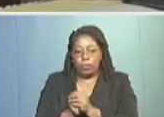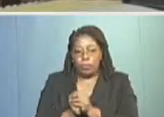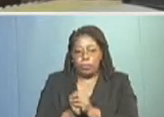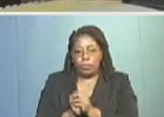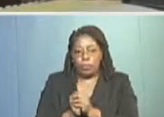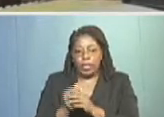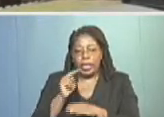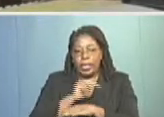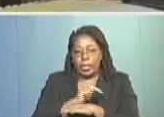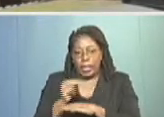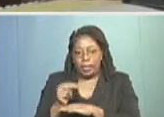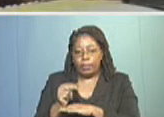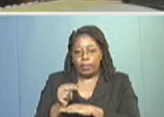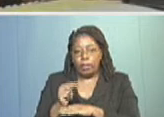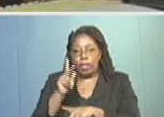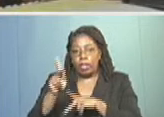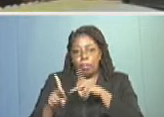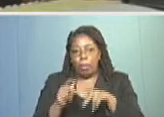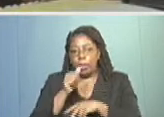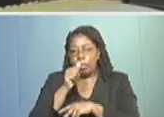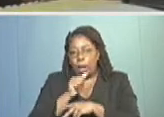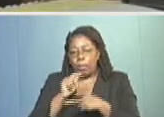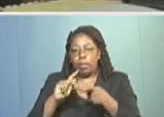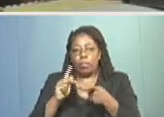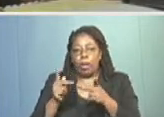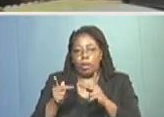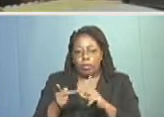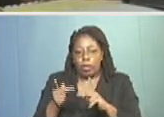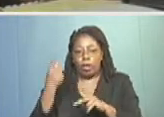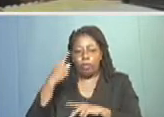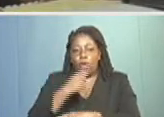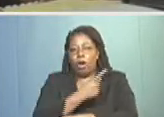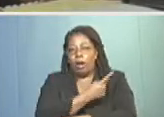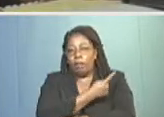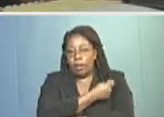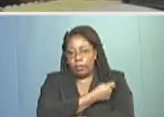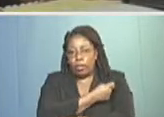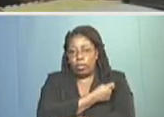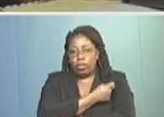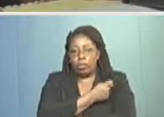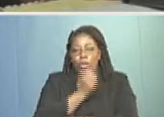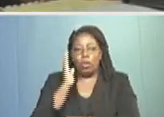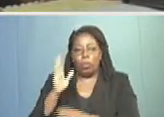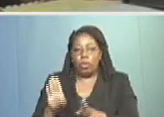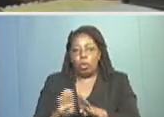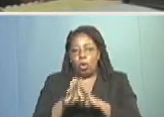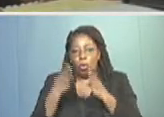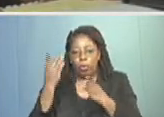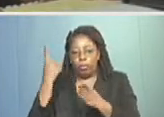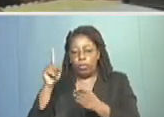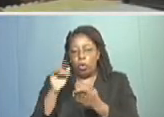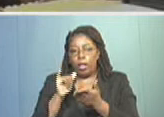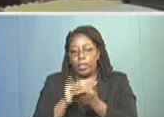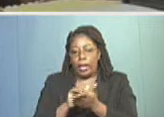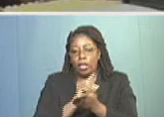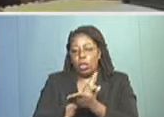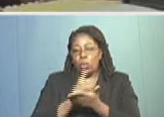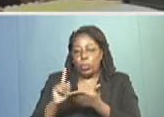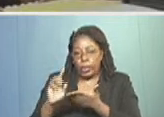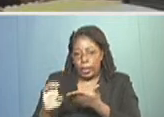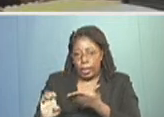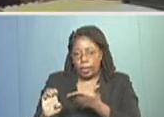In Nassau, the Public-Private Partnership for Vaccinations will be open for that weekend. We'll be